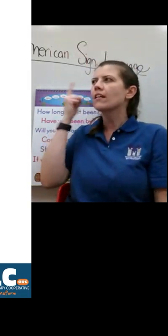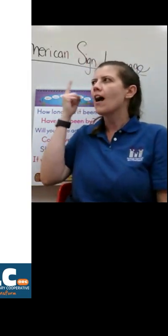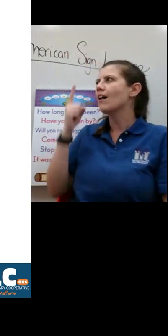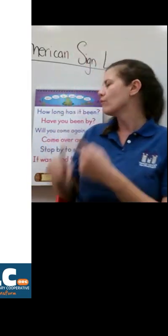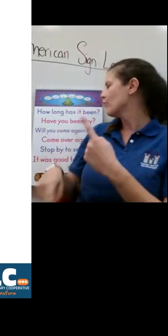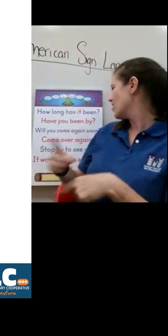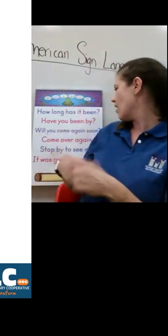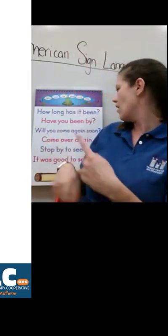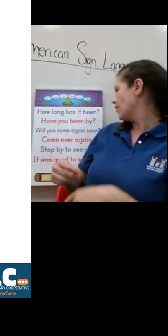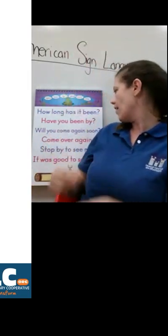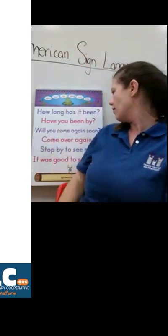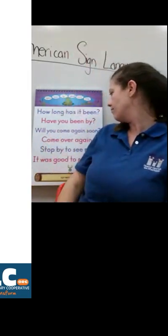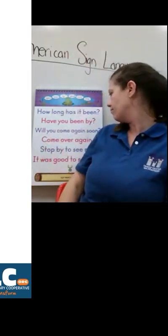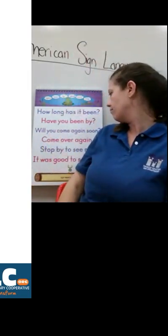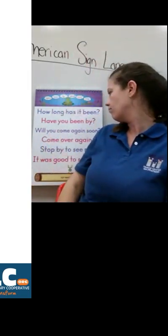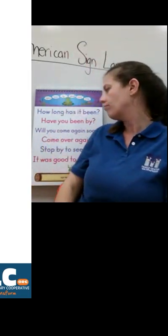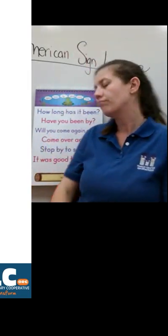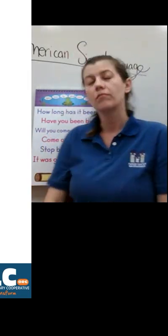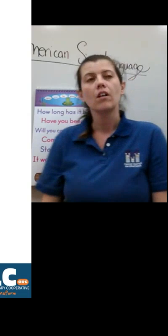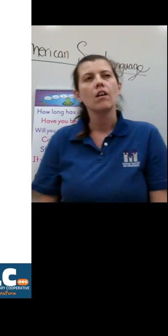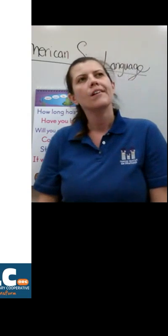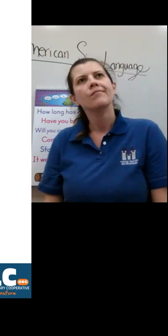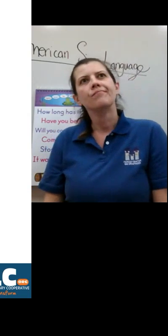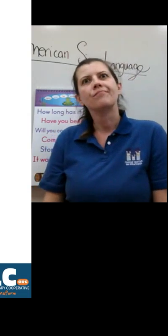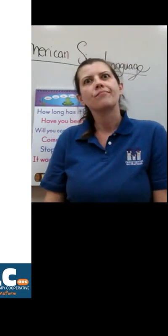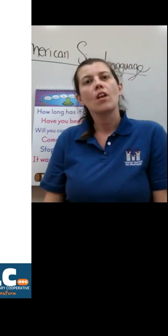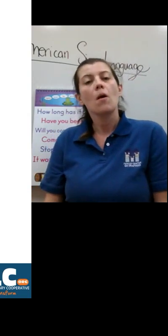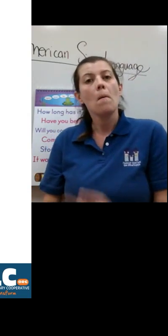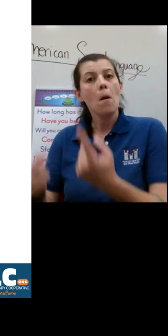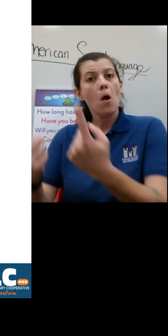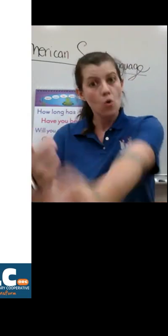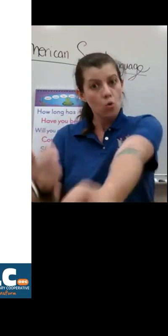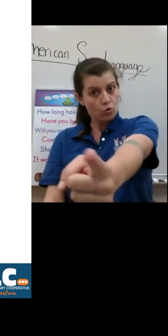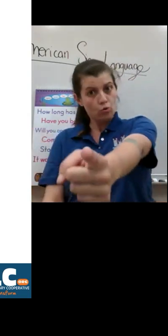Let's think how we sign that.